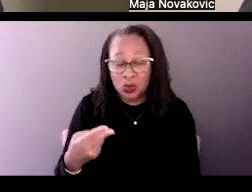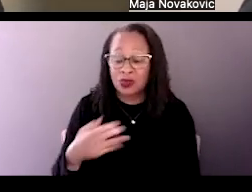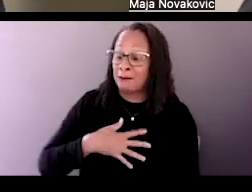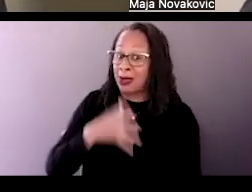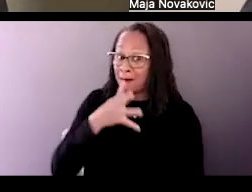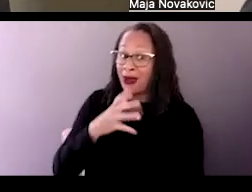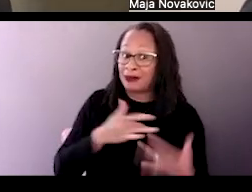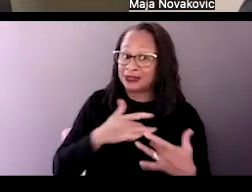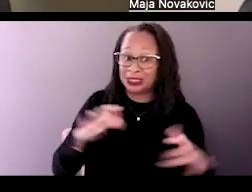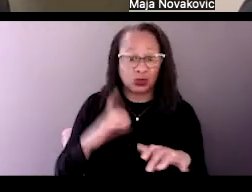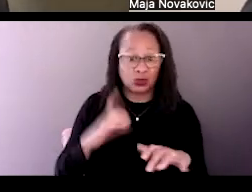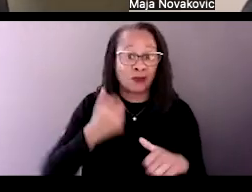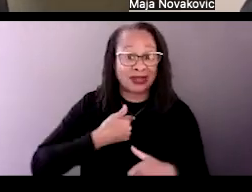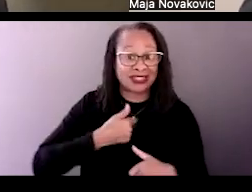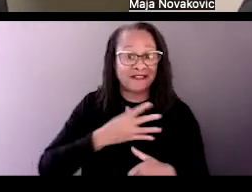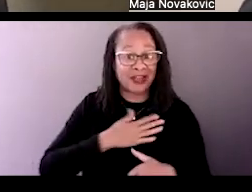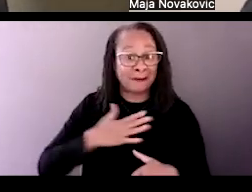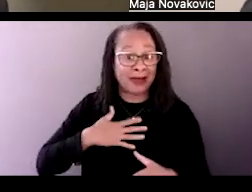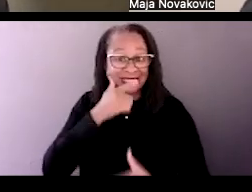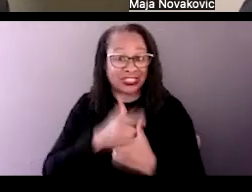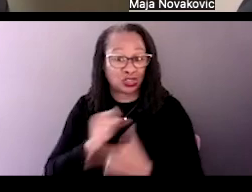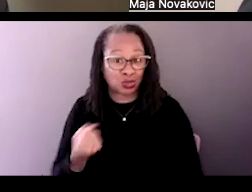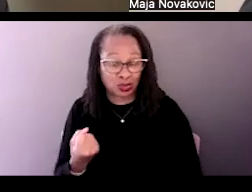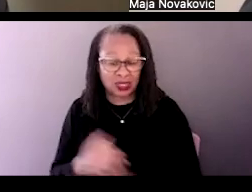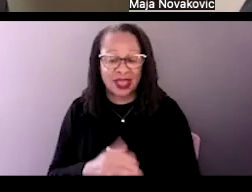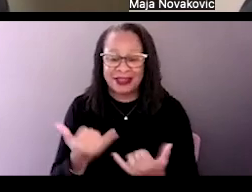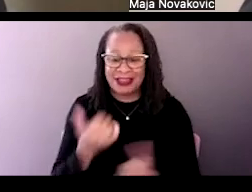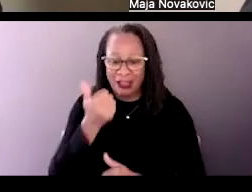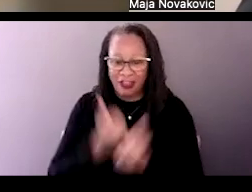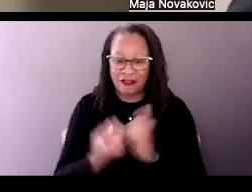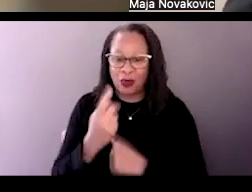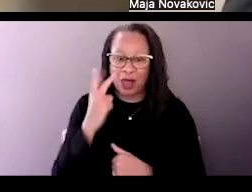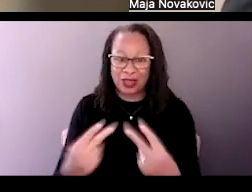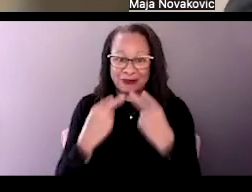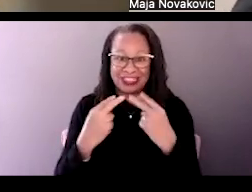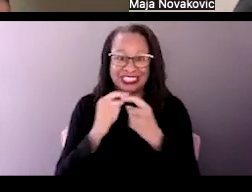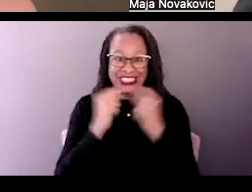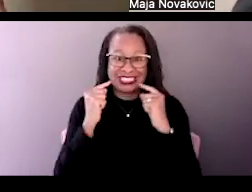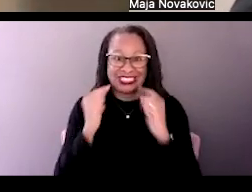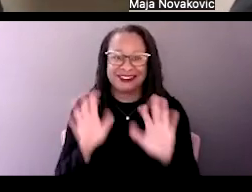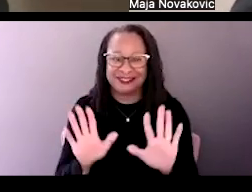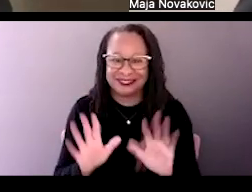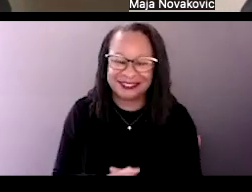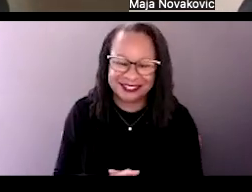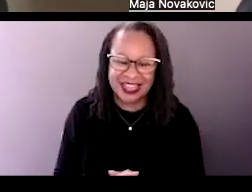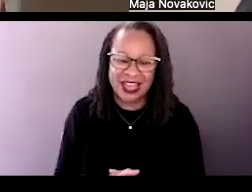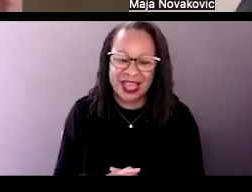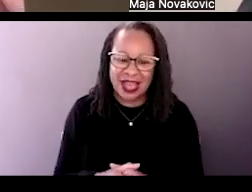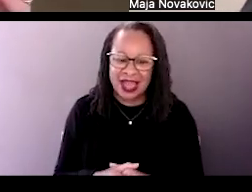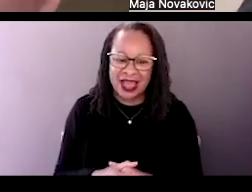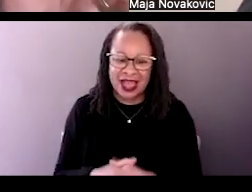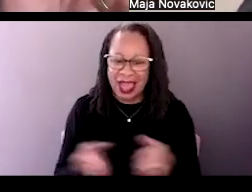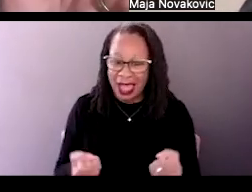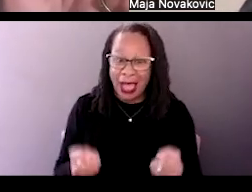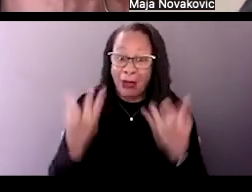sisters. Now everyone will probably look at my teeth. So how many teeth have you had pulled that